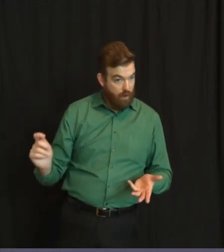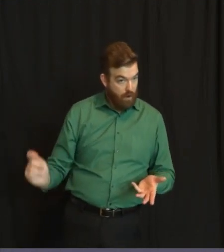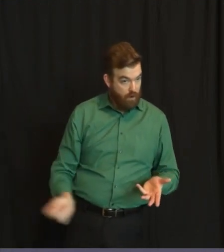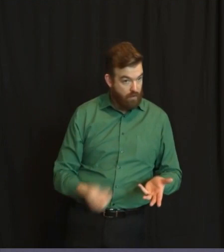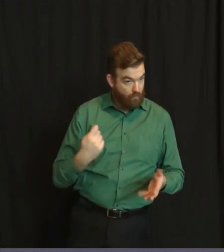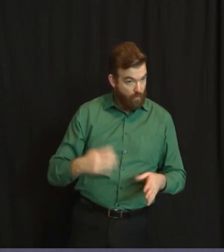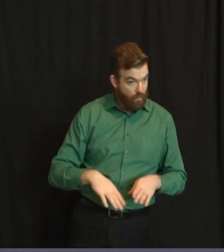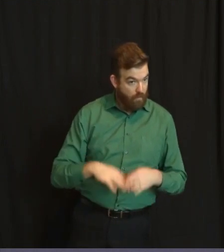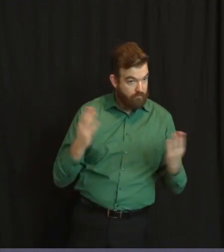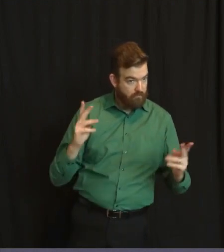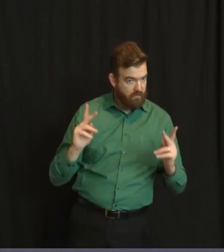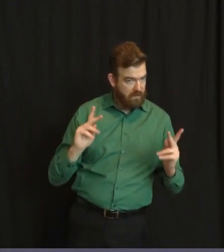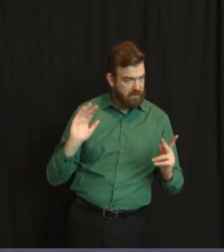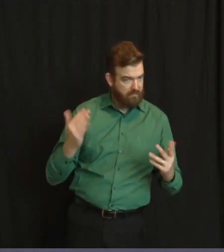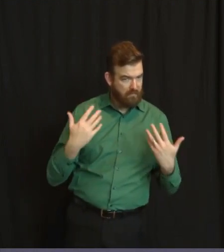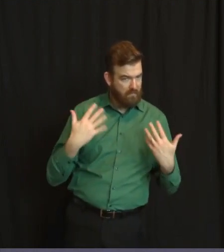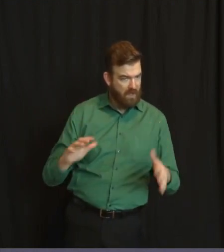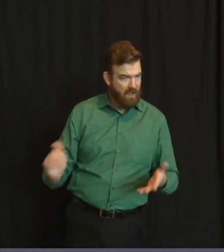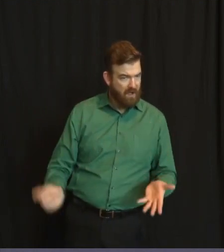to golf. I don't know why, but they do.